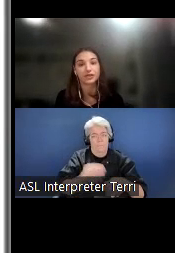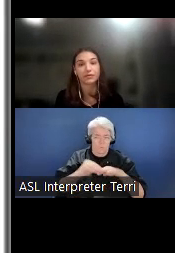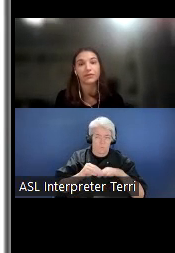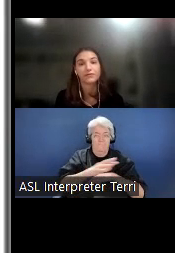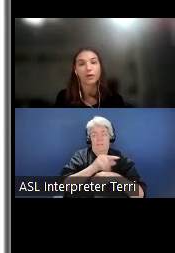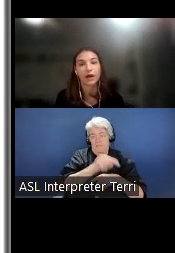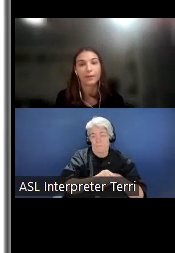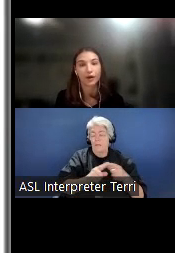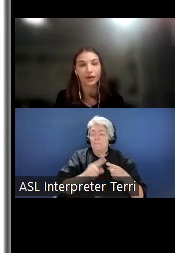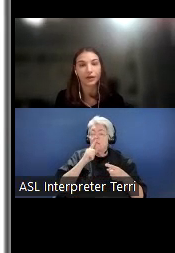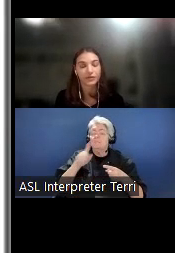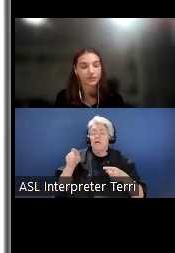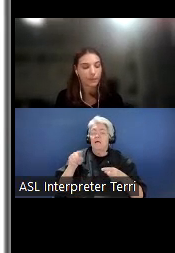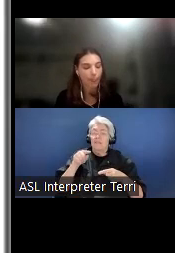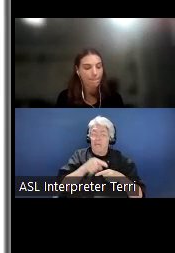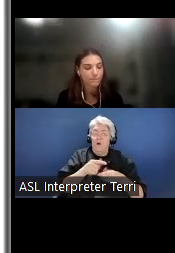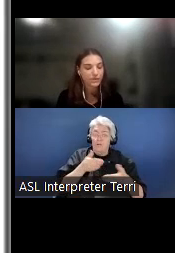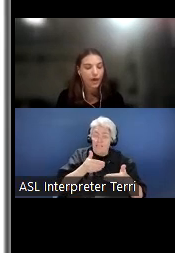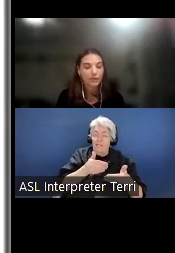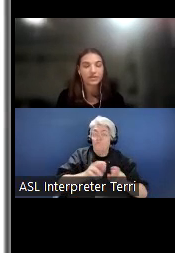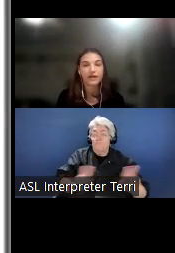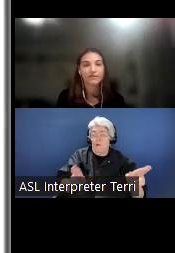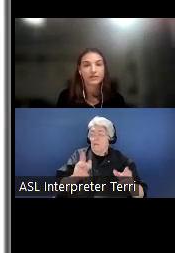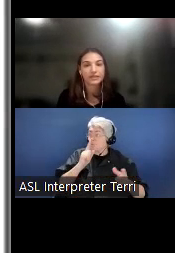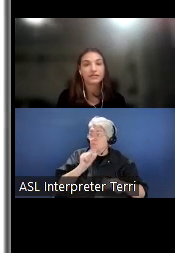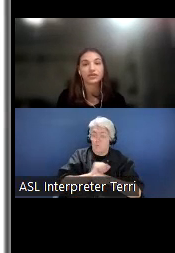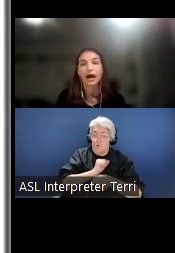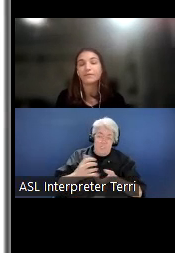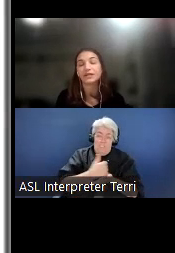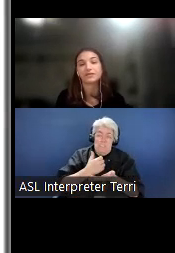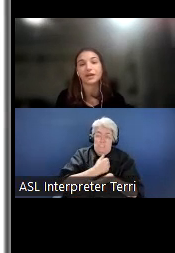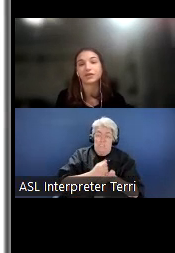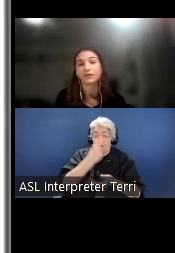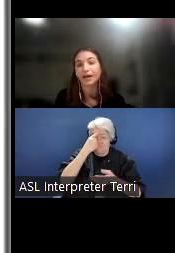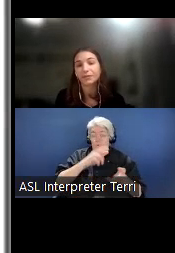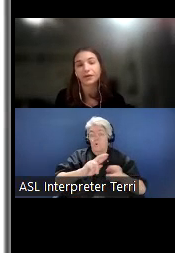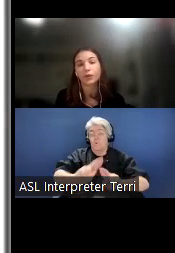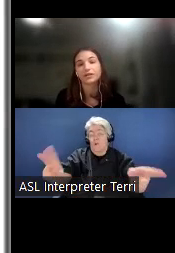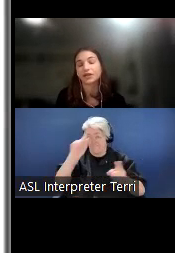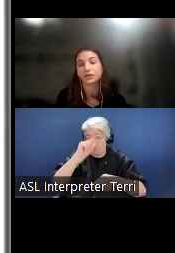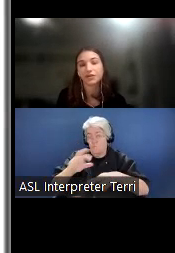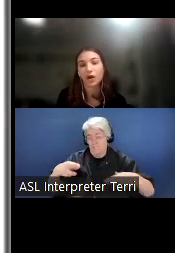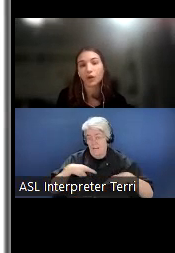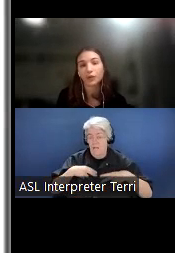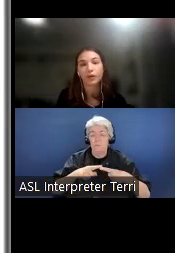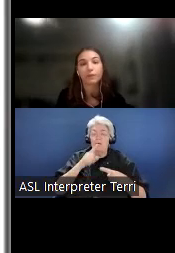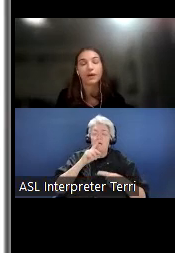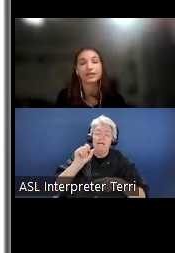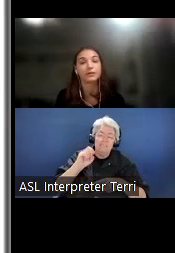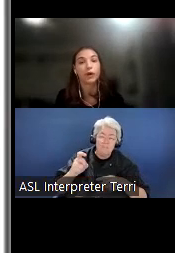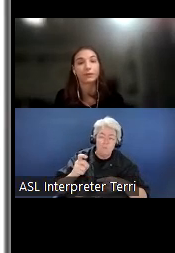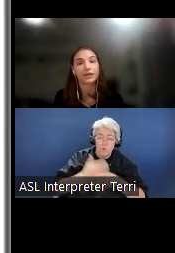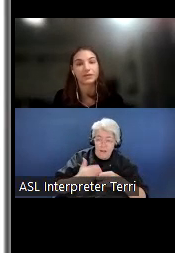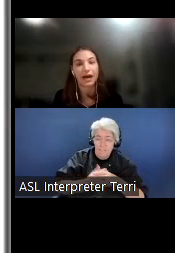laying the foundation for prime earning years. When survivors leave a job because of sexual harassment or sexual assault